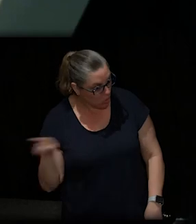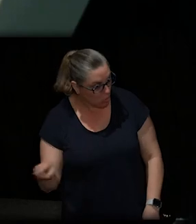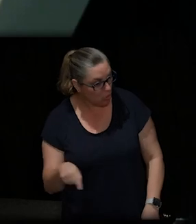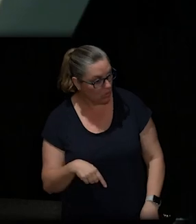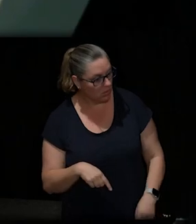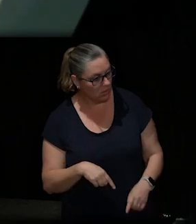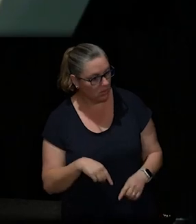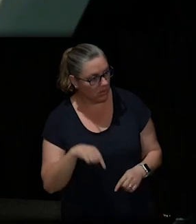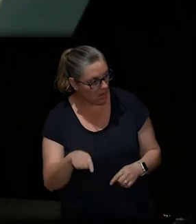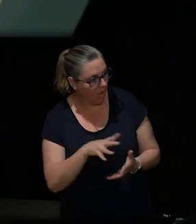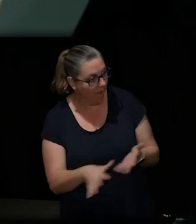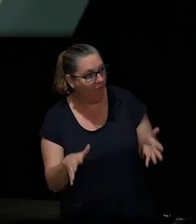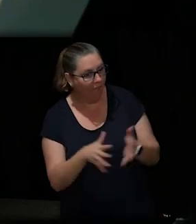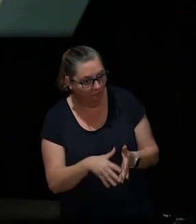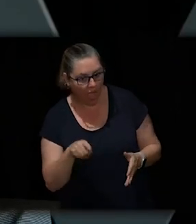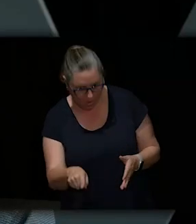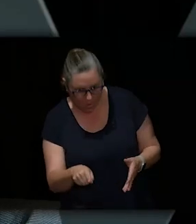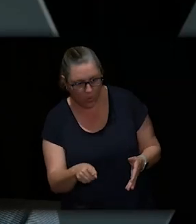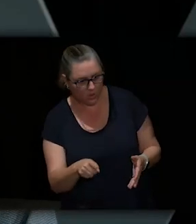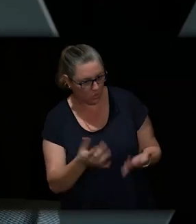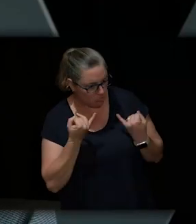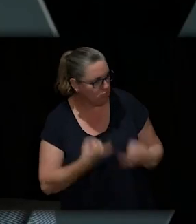how could you have missed it?